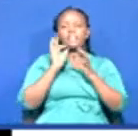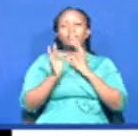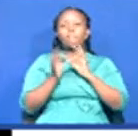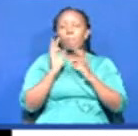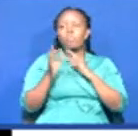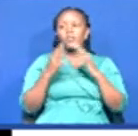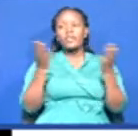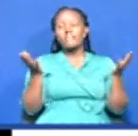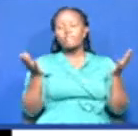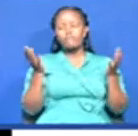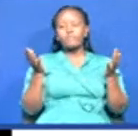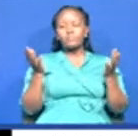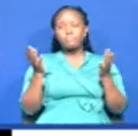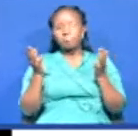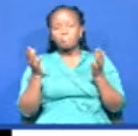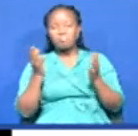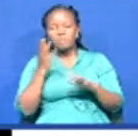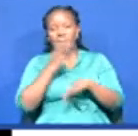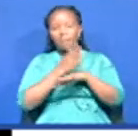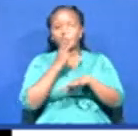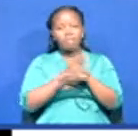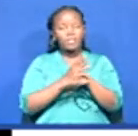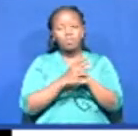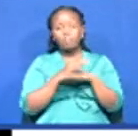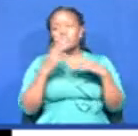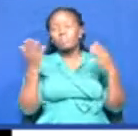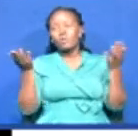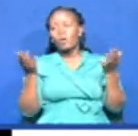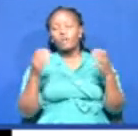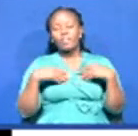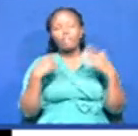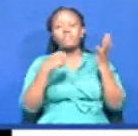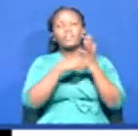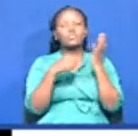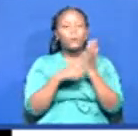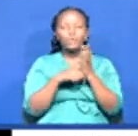without them really, you know, scratching, let's say, technology,